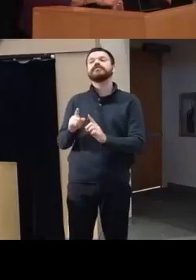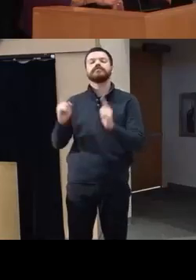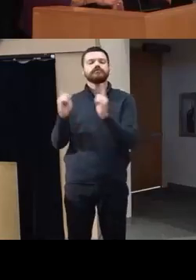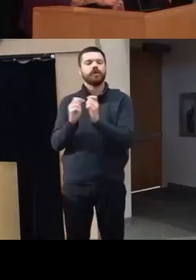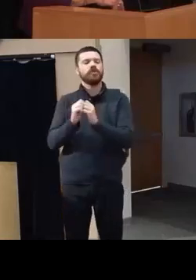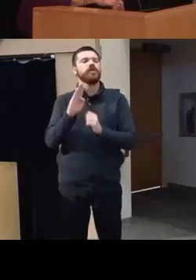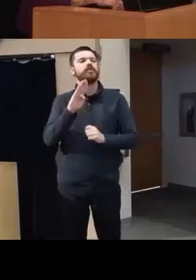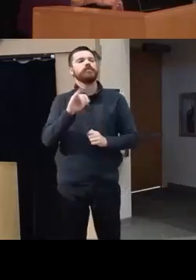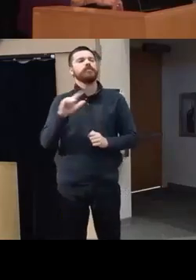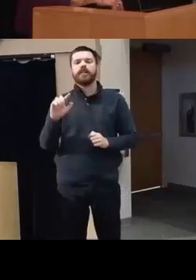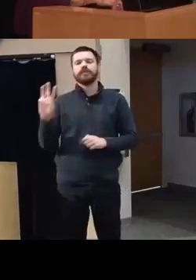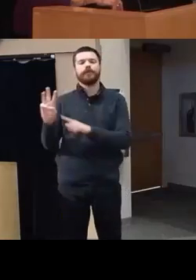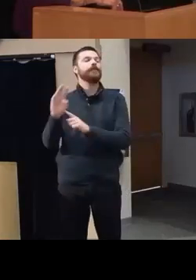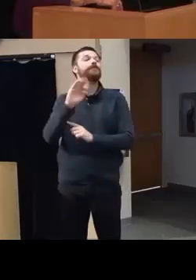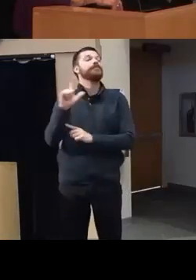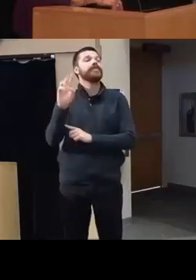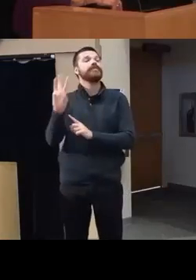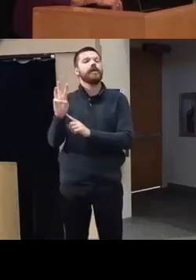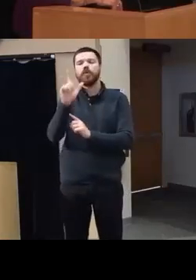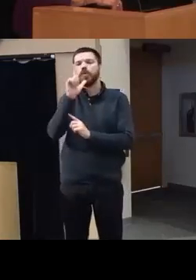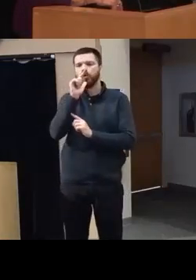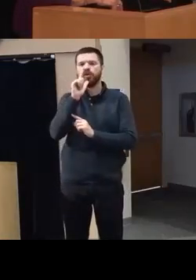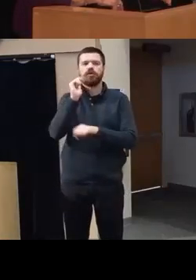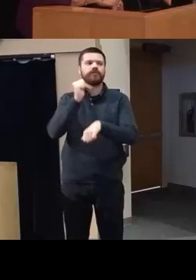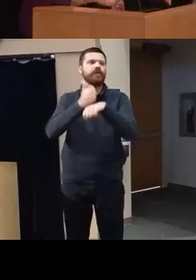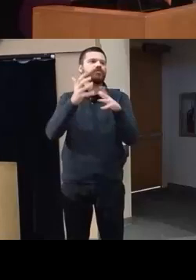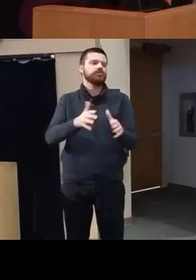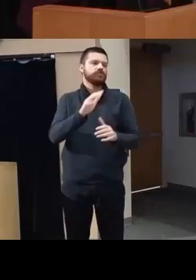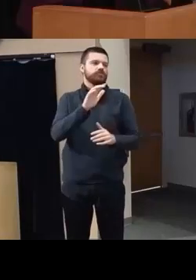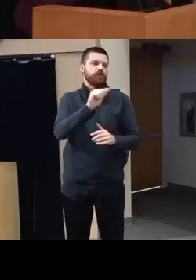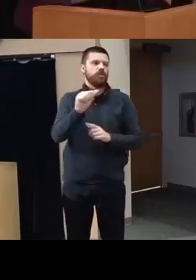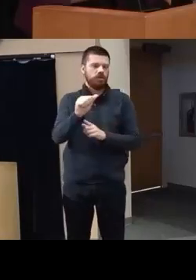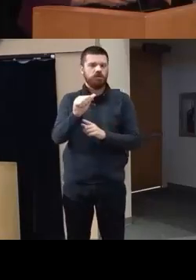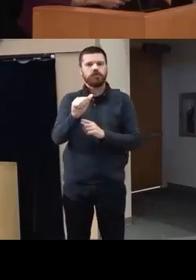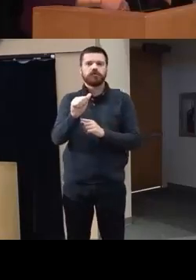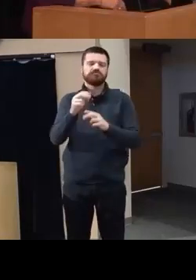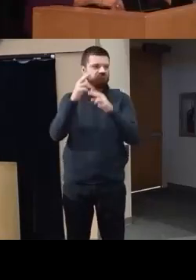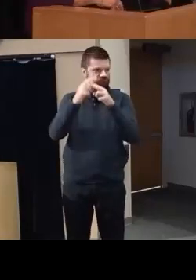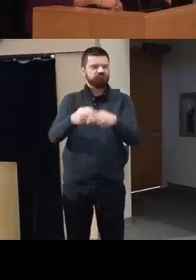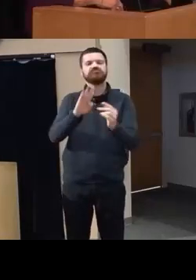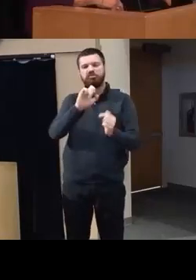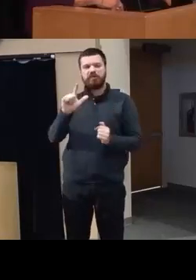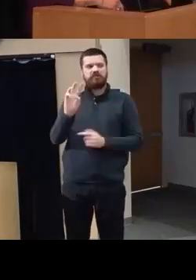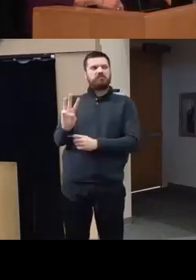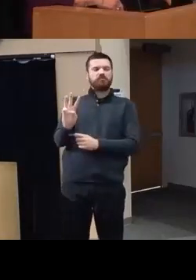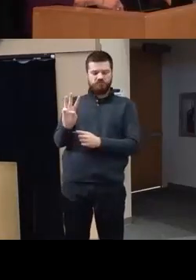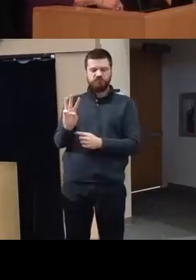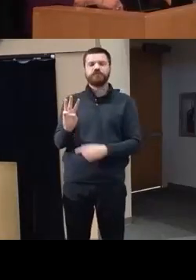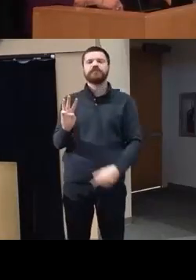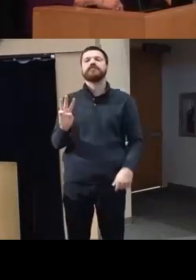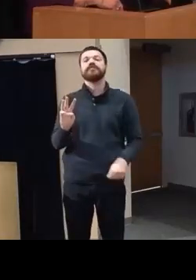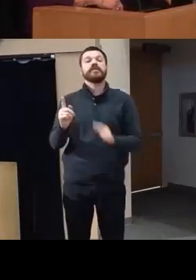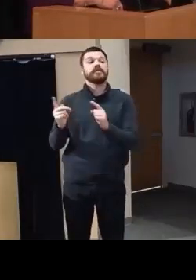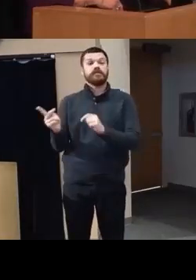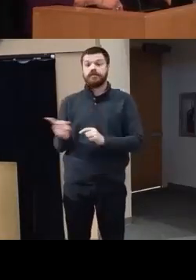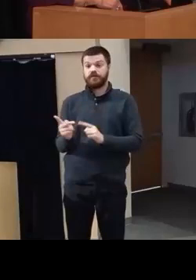Bill W. Bill W. is one of the founders of Alcoholics Anonymous, and he's referred to as Bill W. He worked with